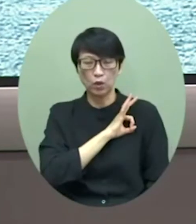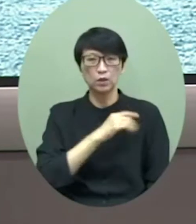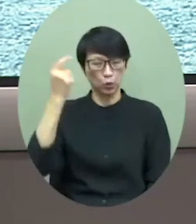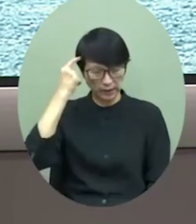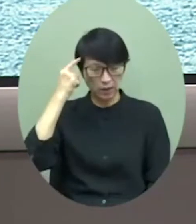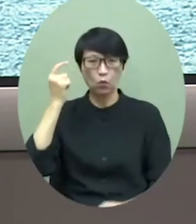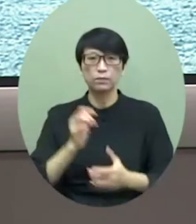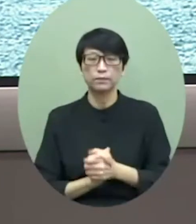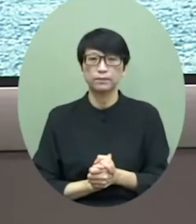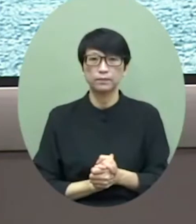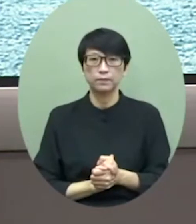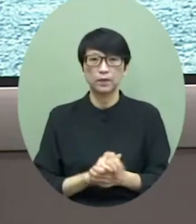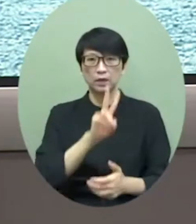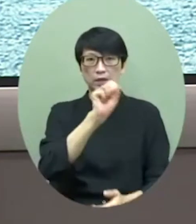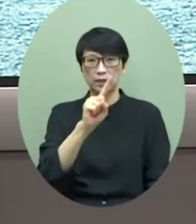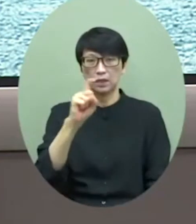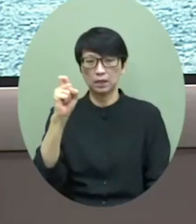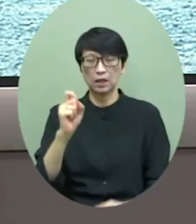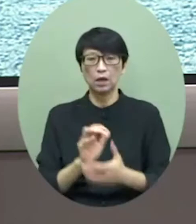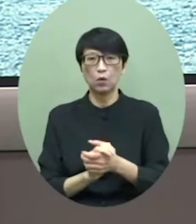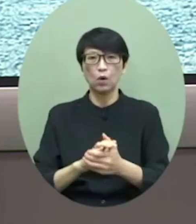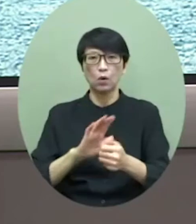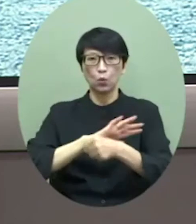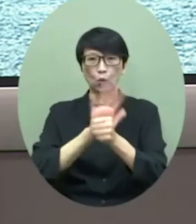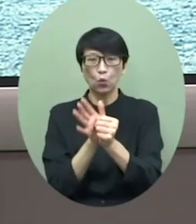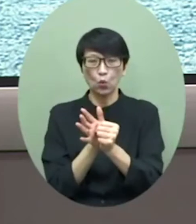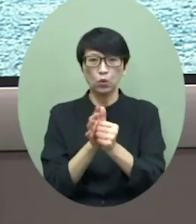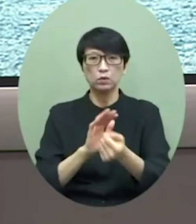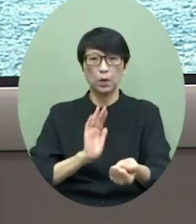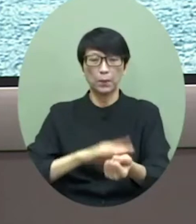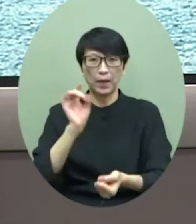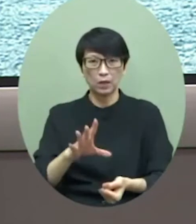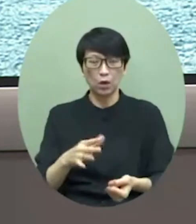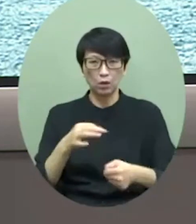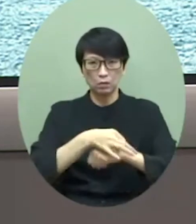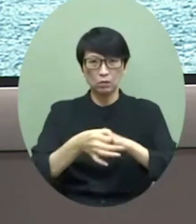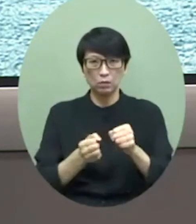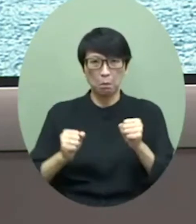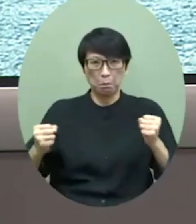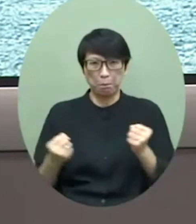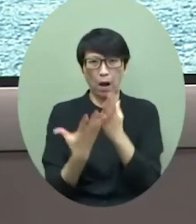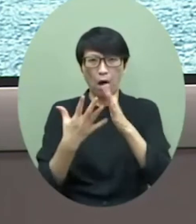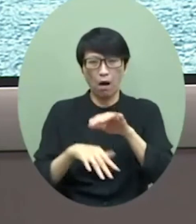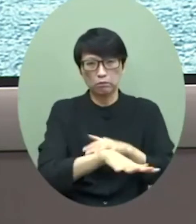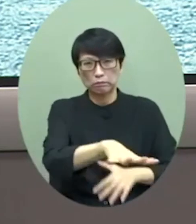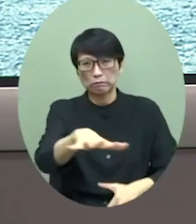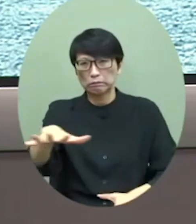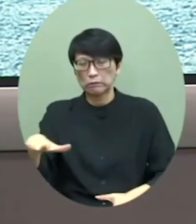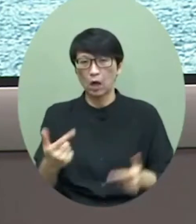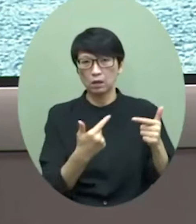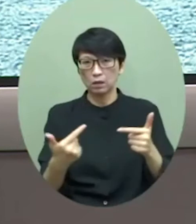at 4:30 p.m. every day by the Center for Health Protection and the Hospital Authority, you would have a good idea.